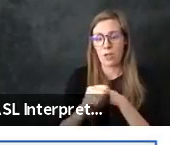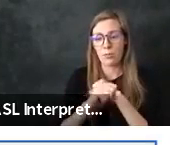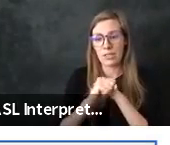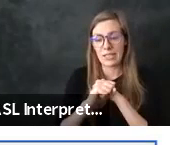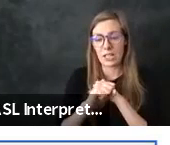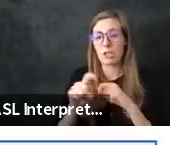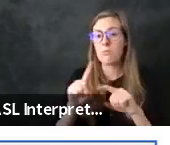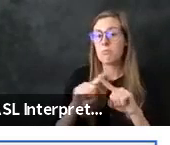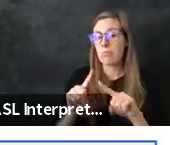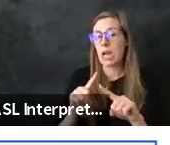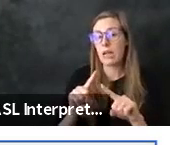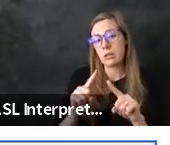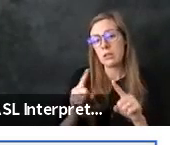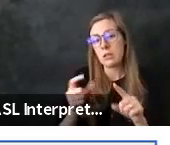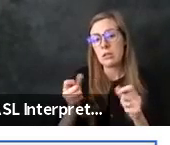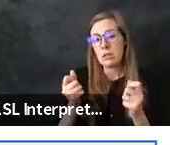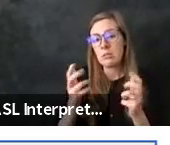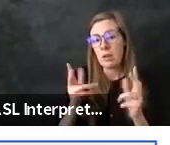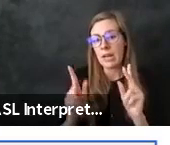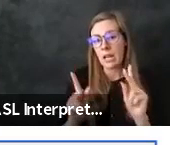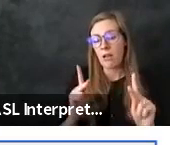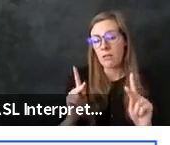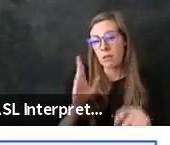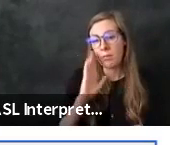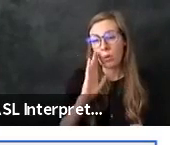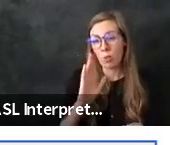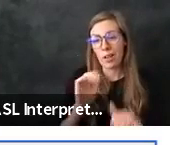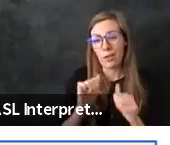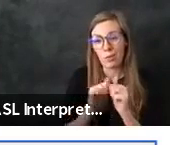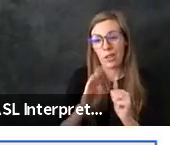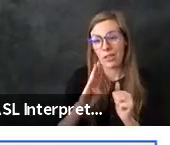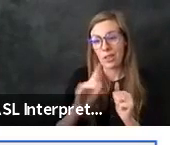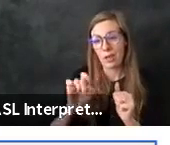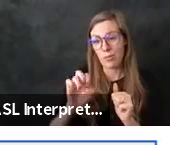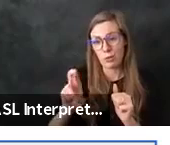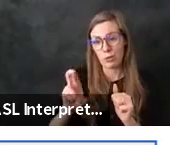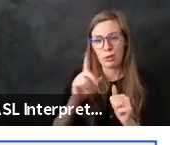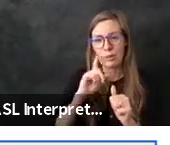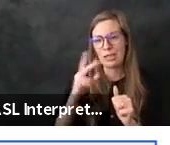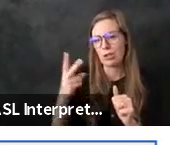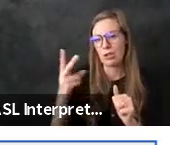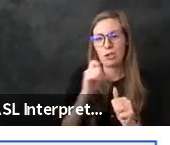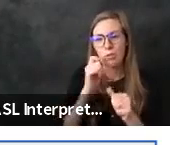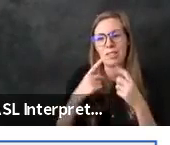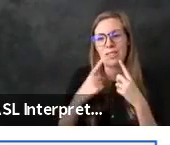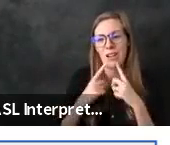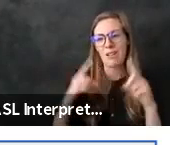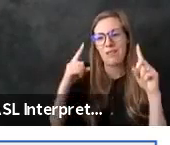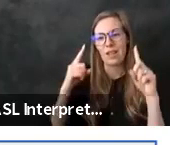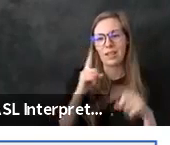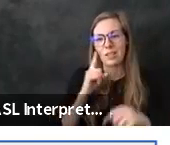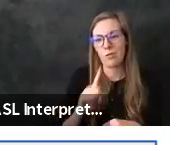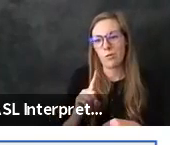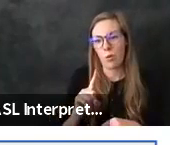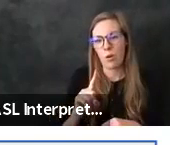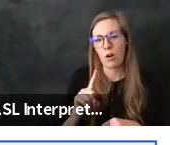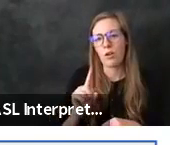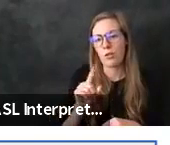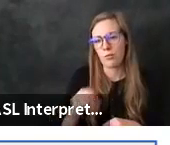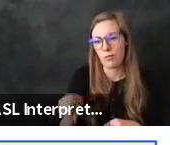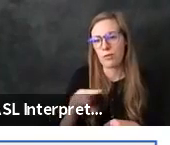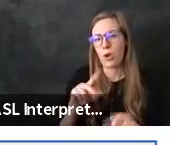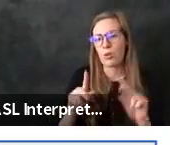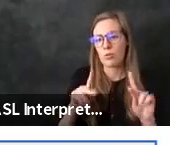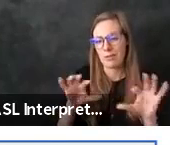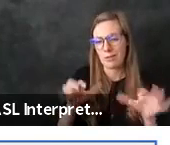proportion of those who didn't get an immune response from just two doses would get the response with the third dose. That is sort of